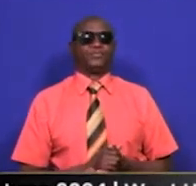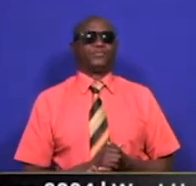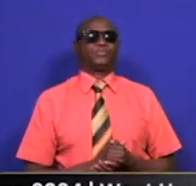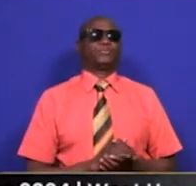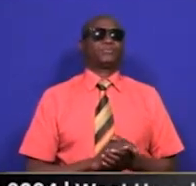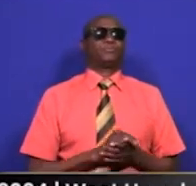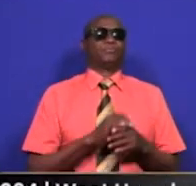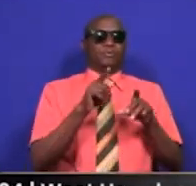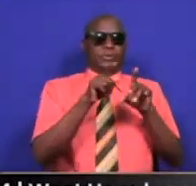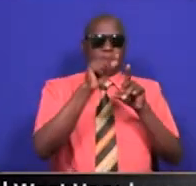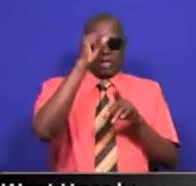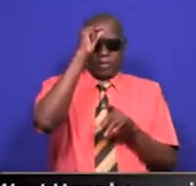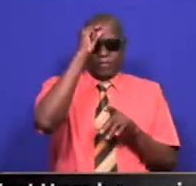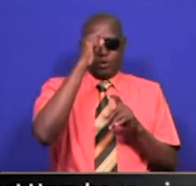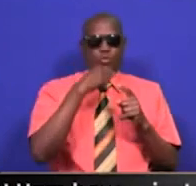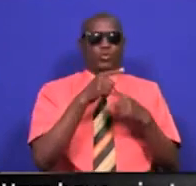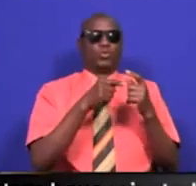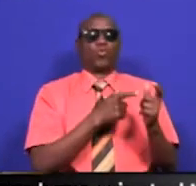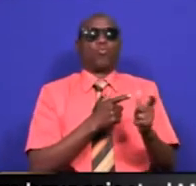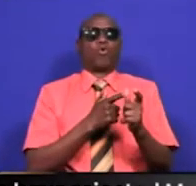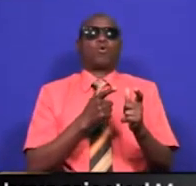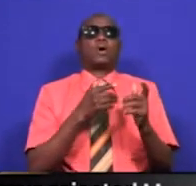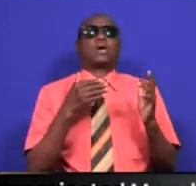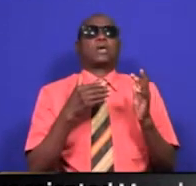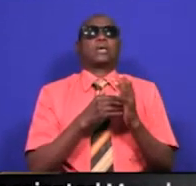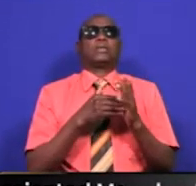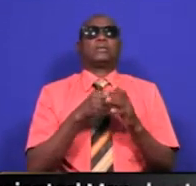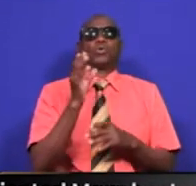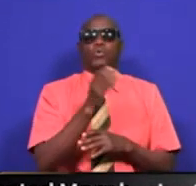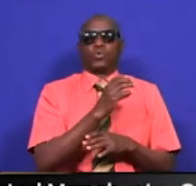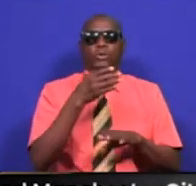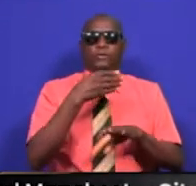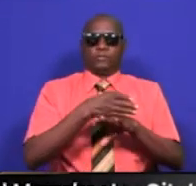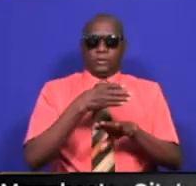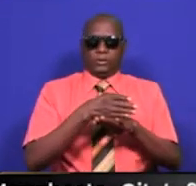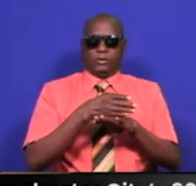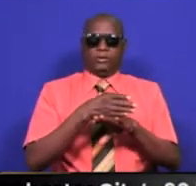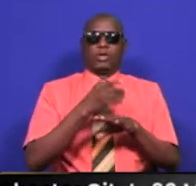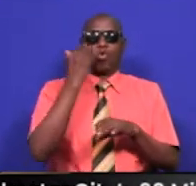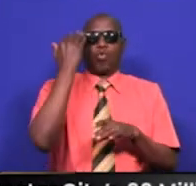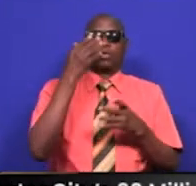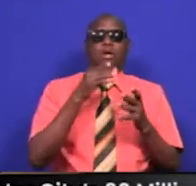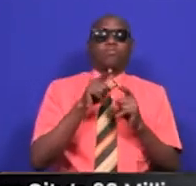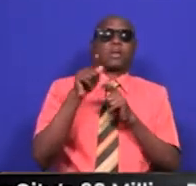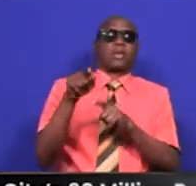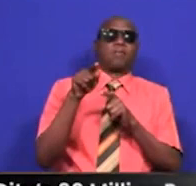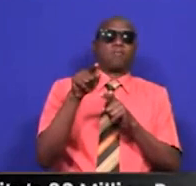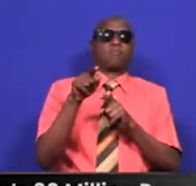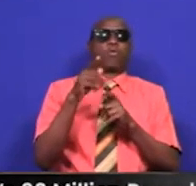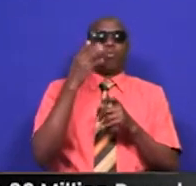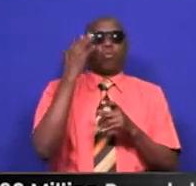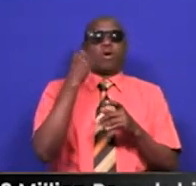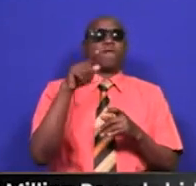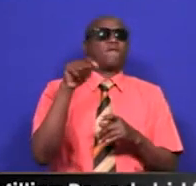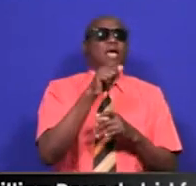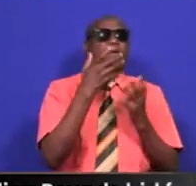As the government continues to wage the war against illicit alcohol, the courts have now been blamed for not imposing hefty fines to the